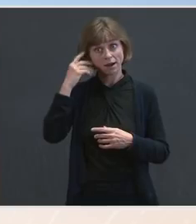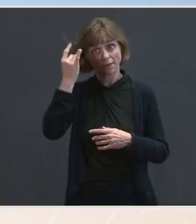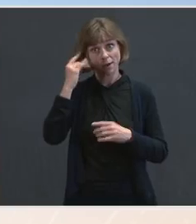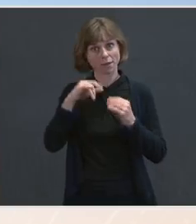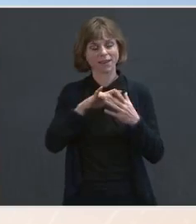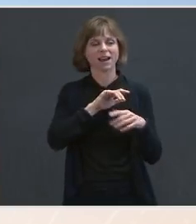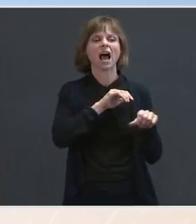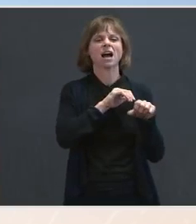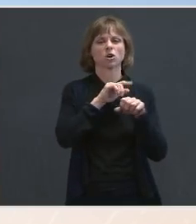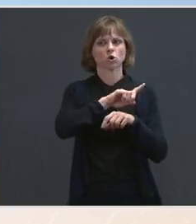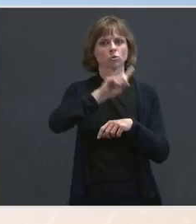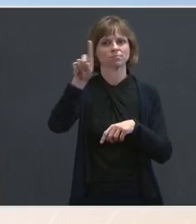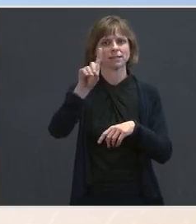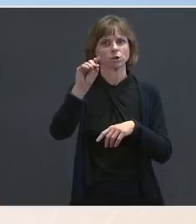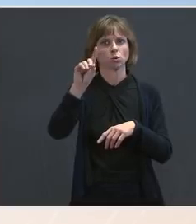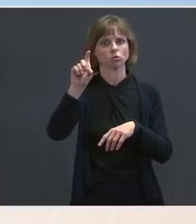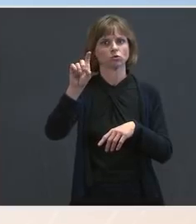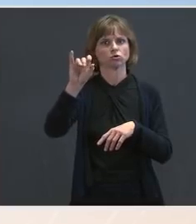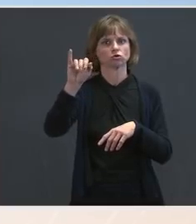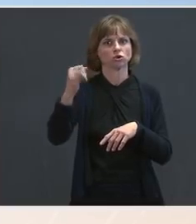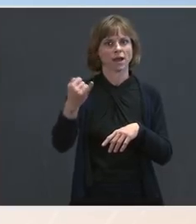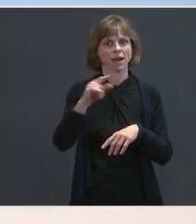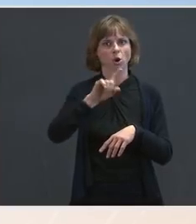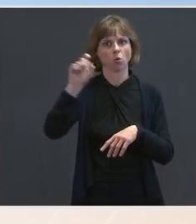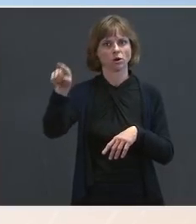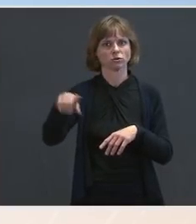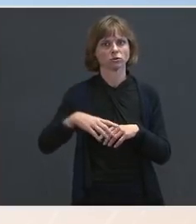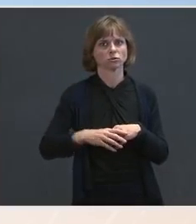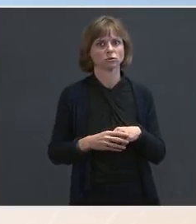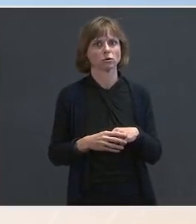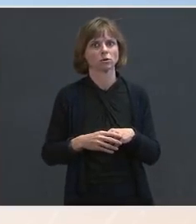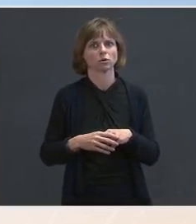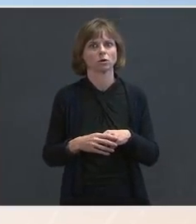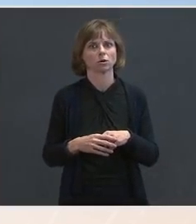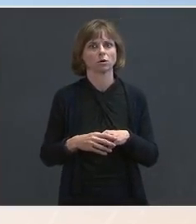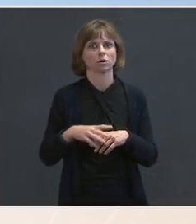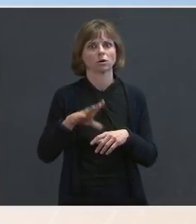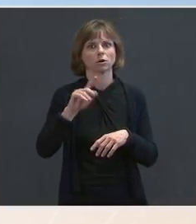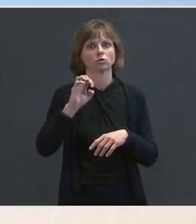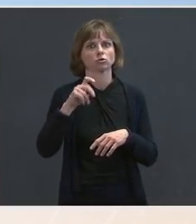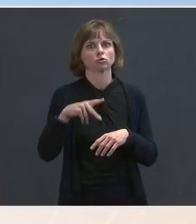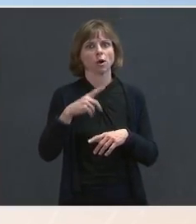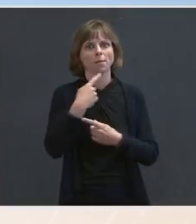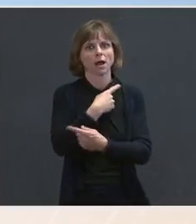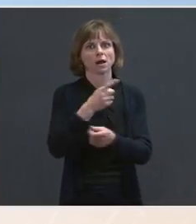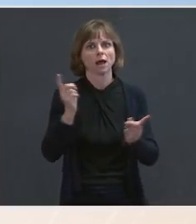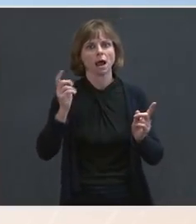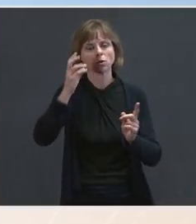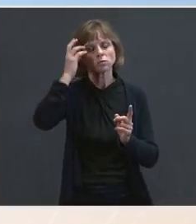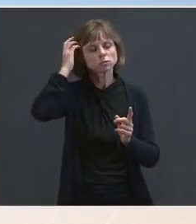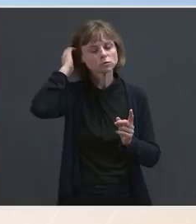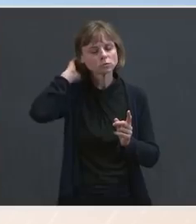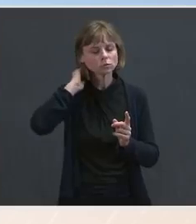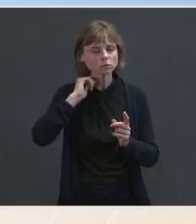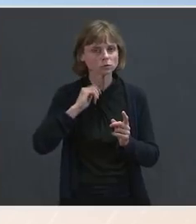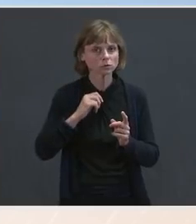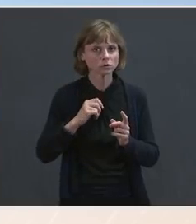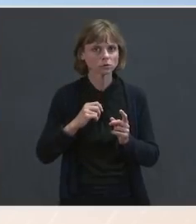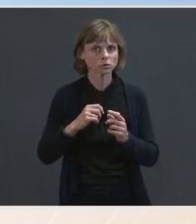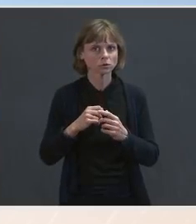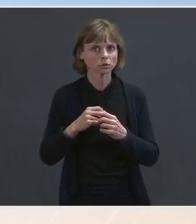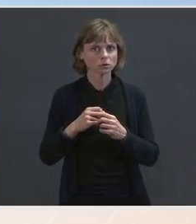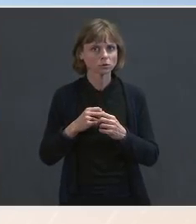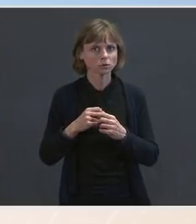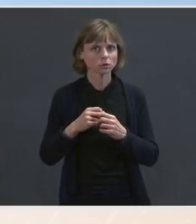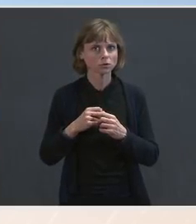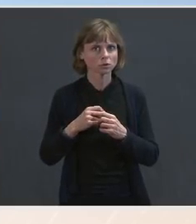another question. 4 years ago this week, President Trump announced that he was going to donate the first quarter of his salary basically back to the government.